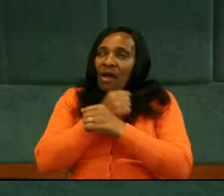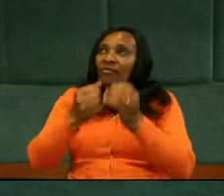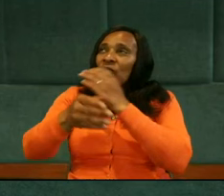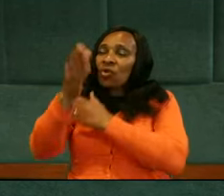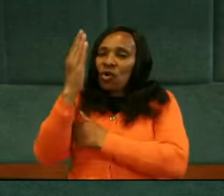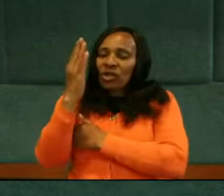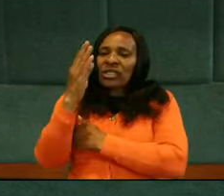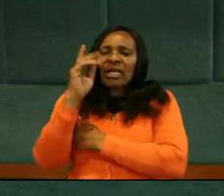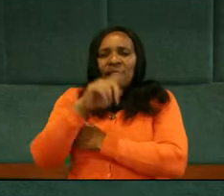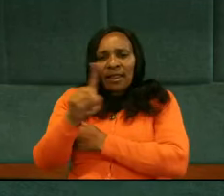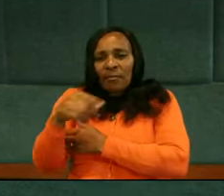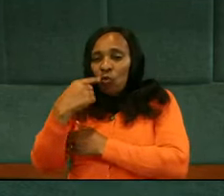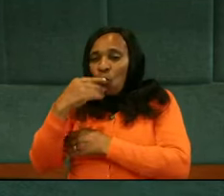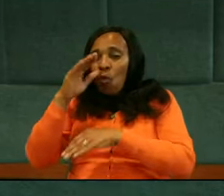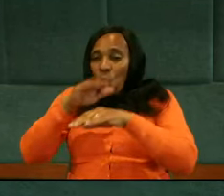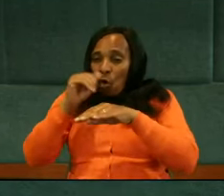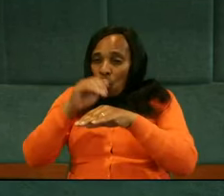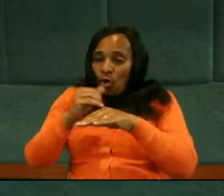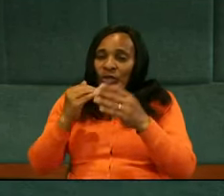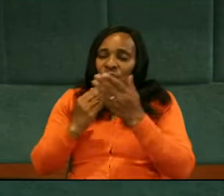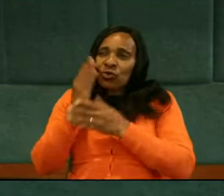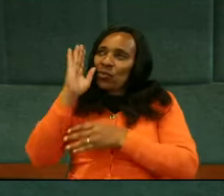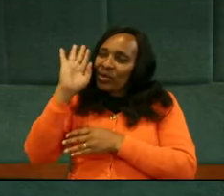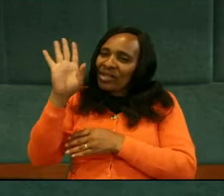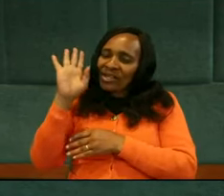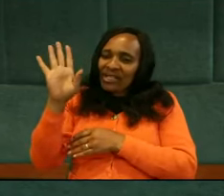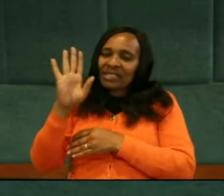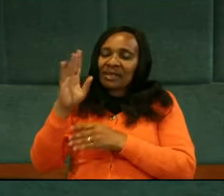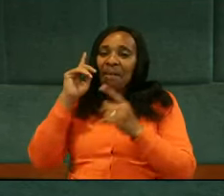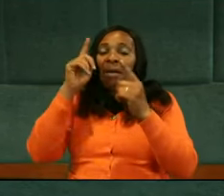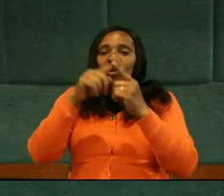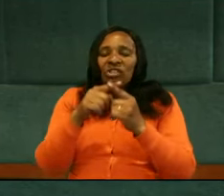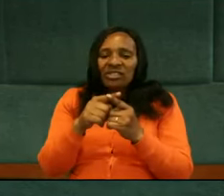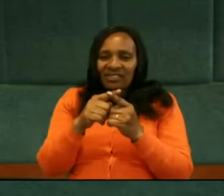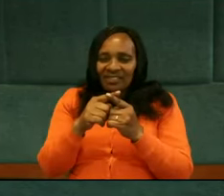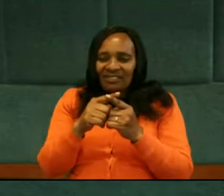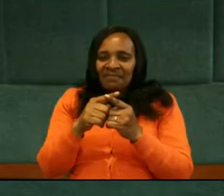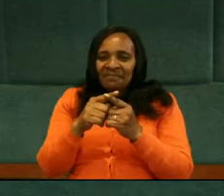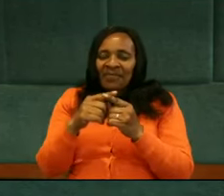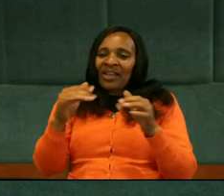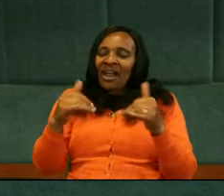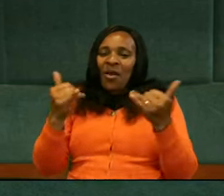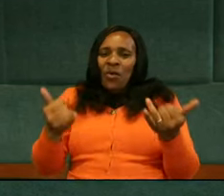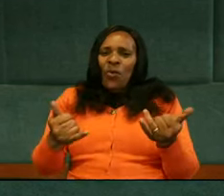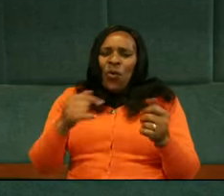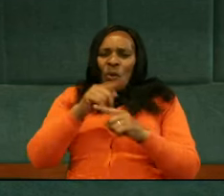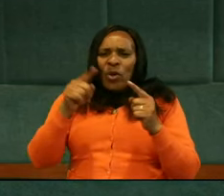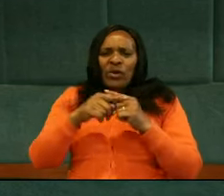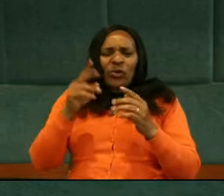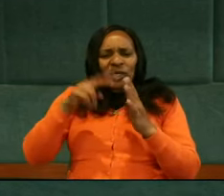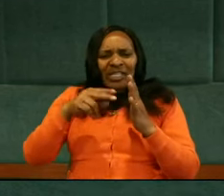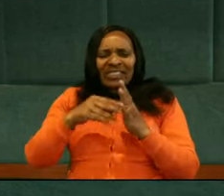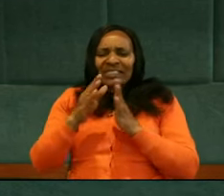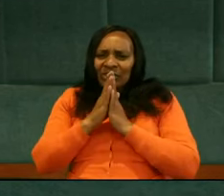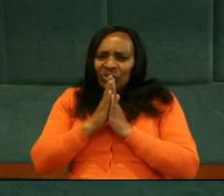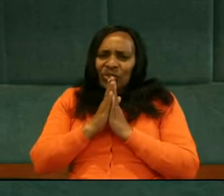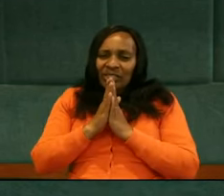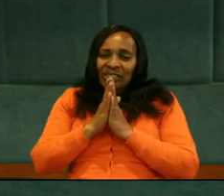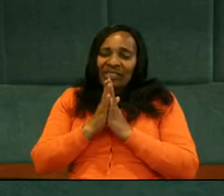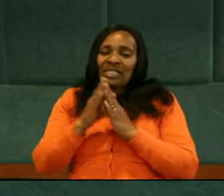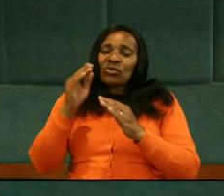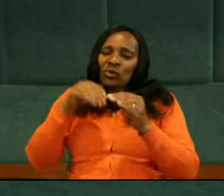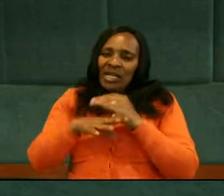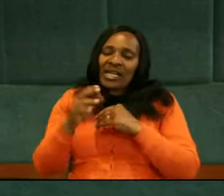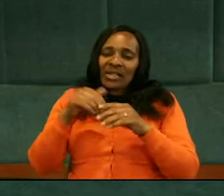who are the called according to his purpose." Mm-hmm. Now, when we read the story as we get